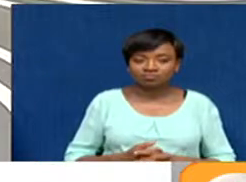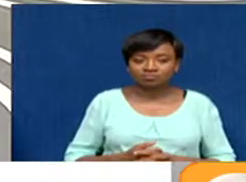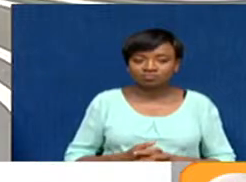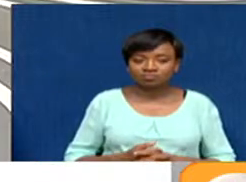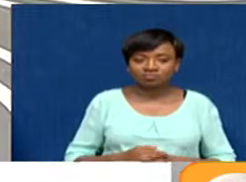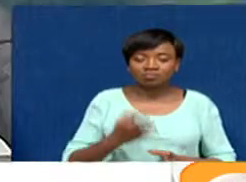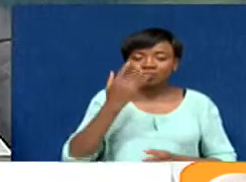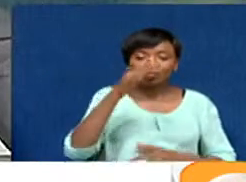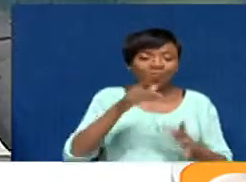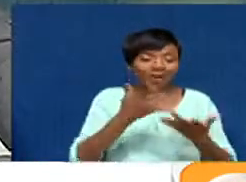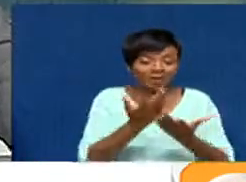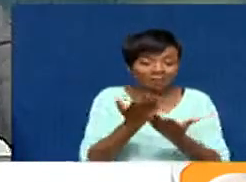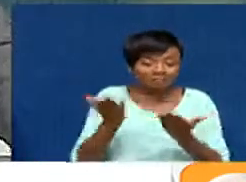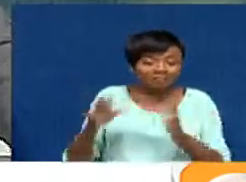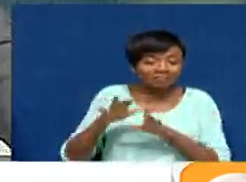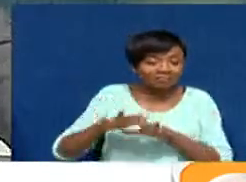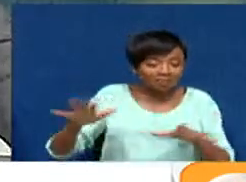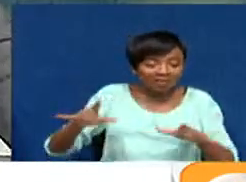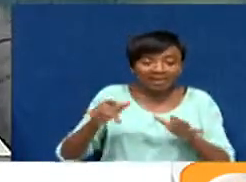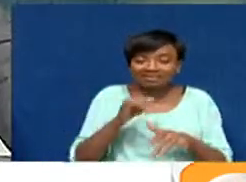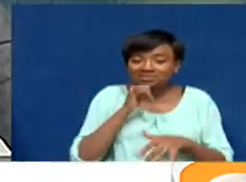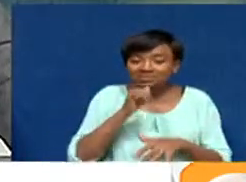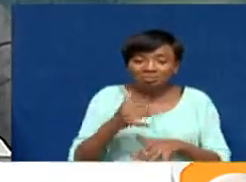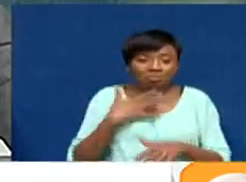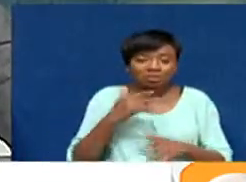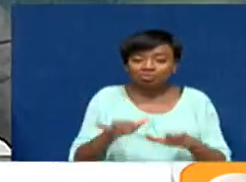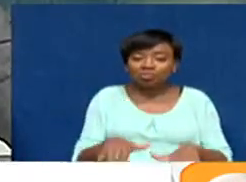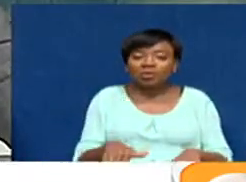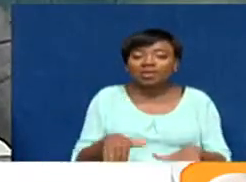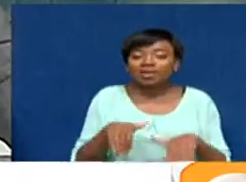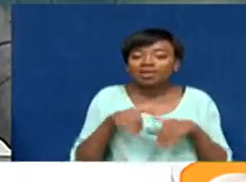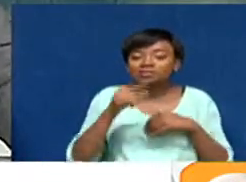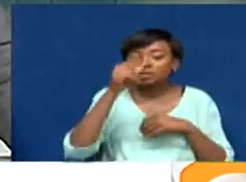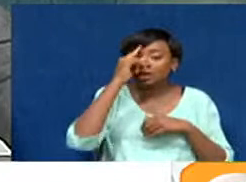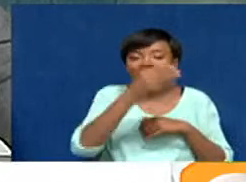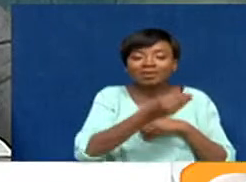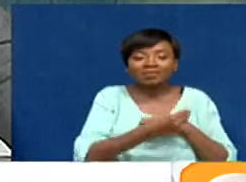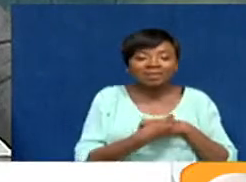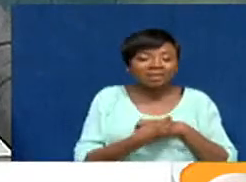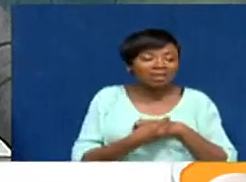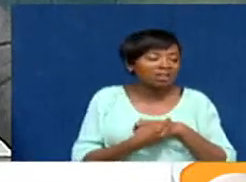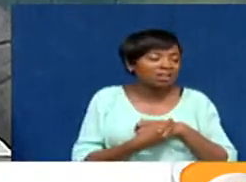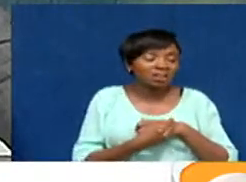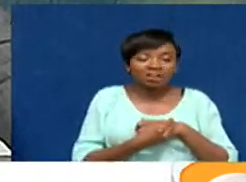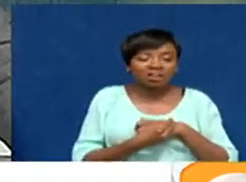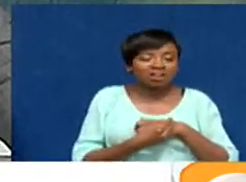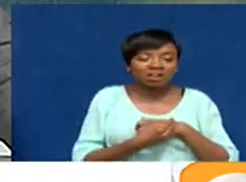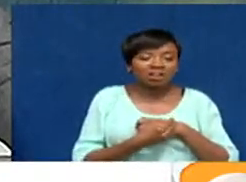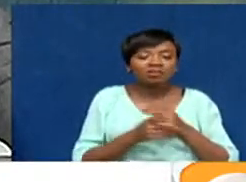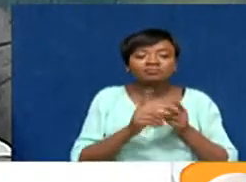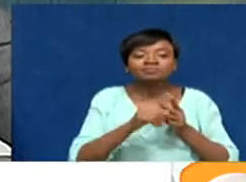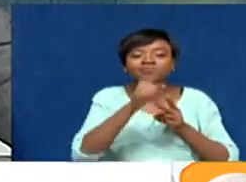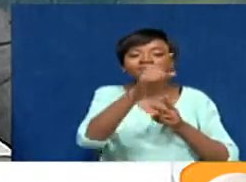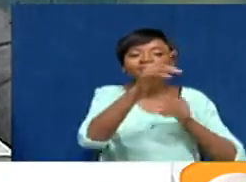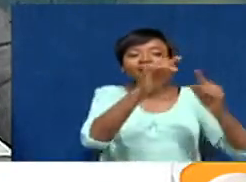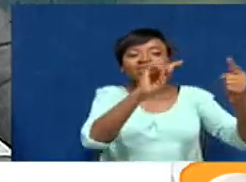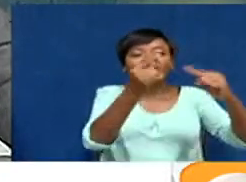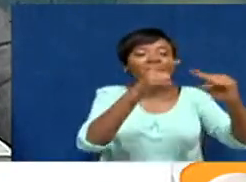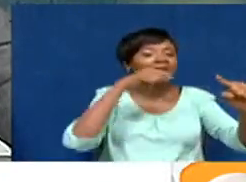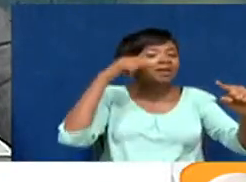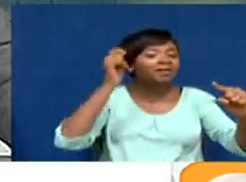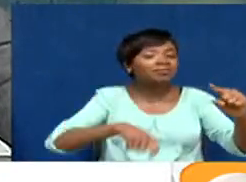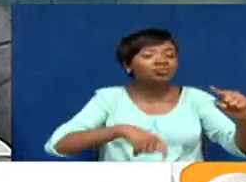oil marketers who are no longer willing to wait for government to pay them, with a war happening out there that is affecting prices to some extent, with a general